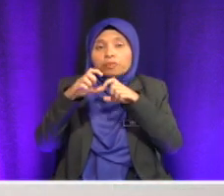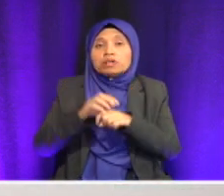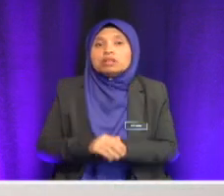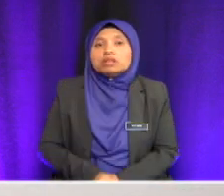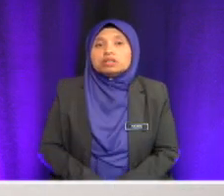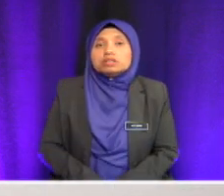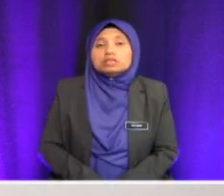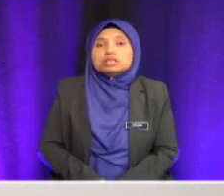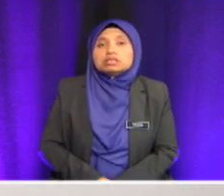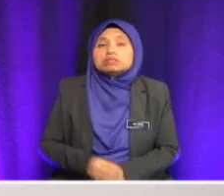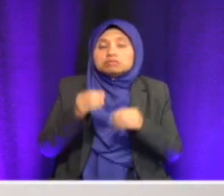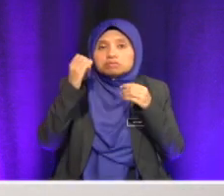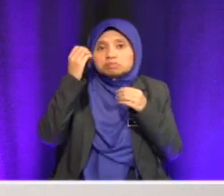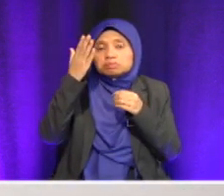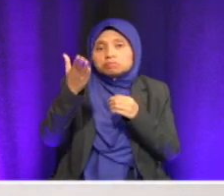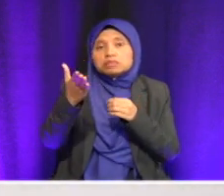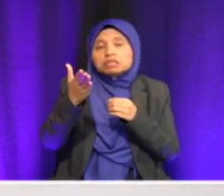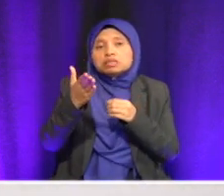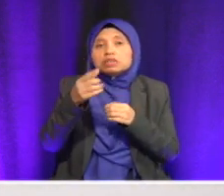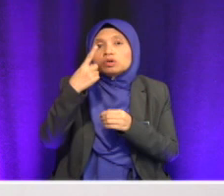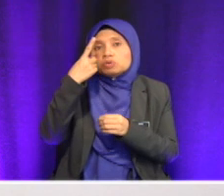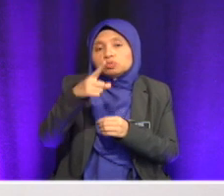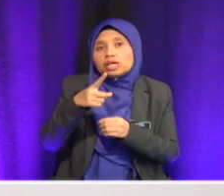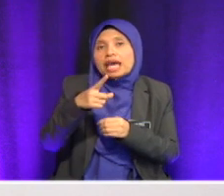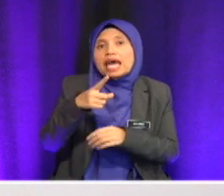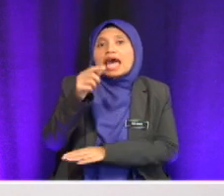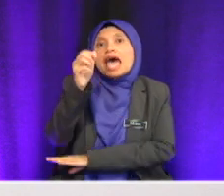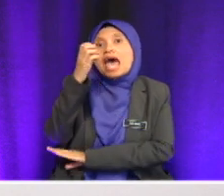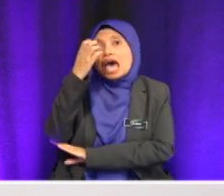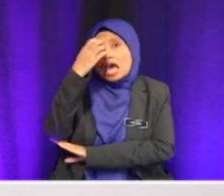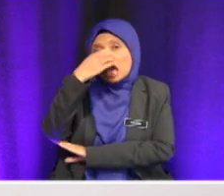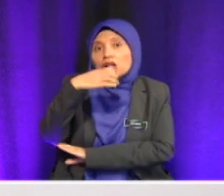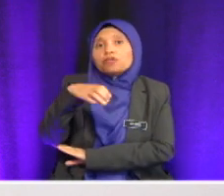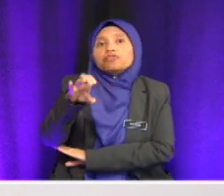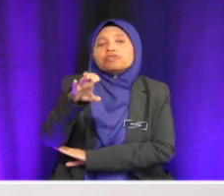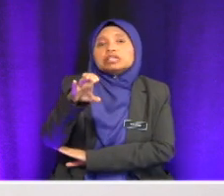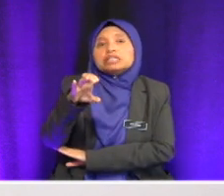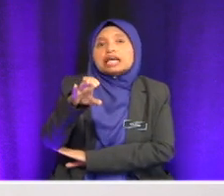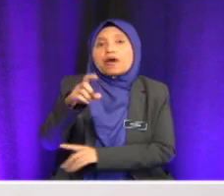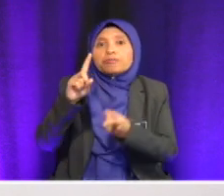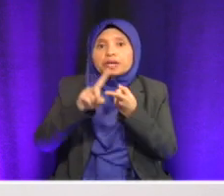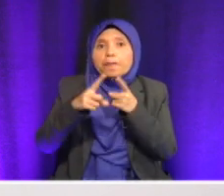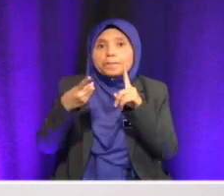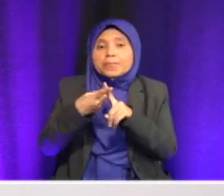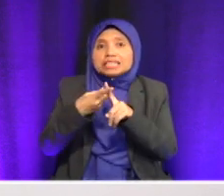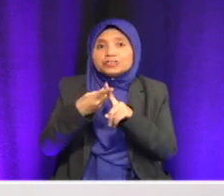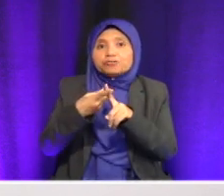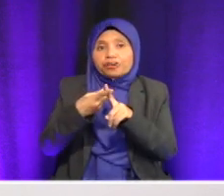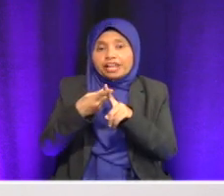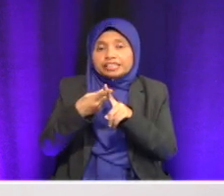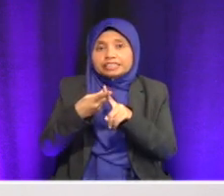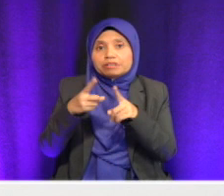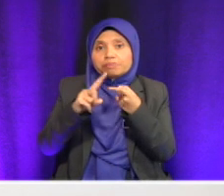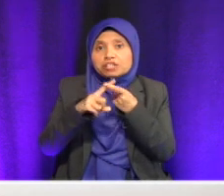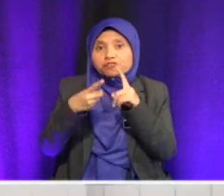They mention the odd pair refer to an elephant and a dog become best friends. So this is the odd pair. So they